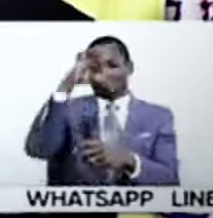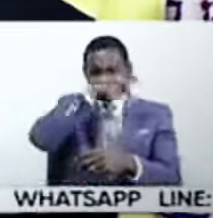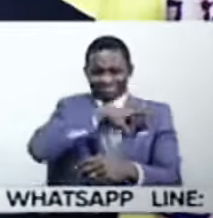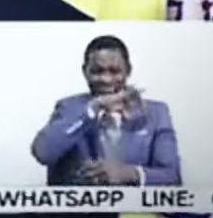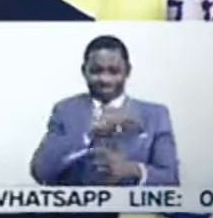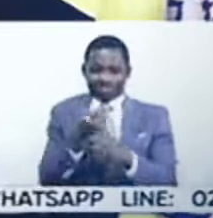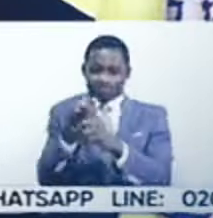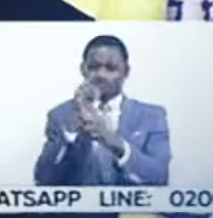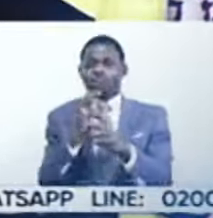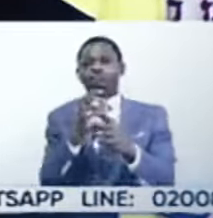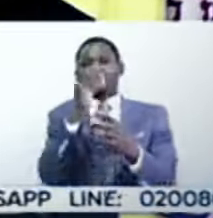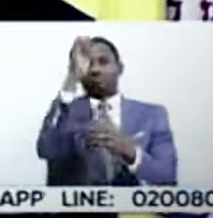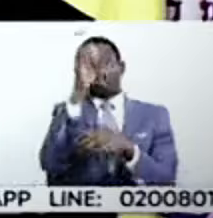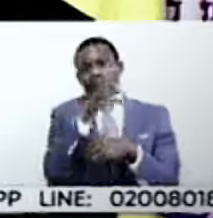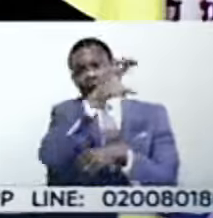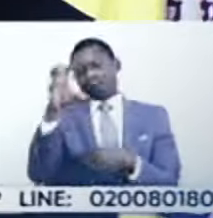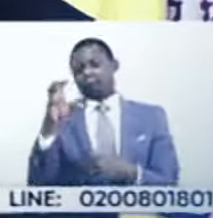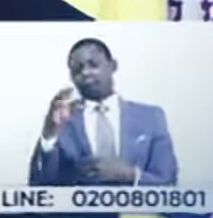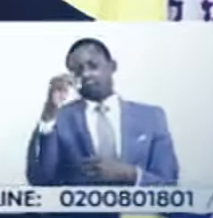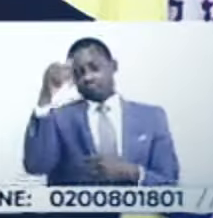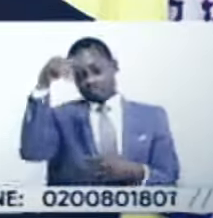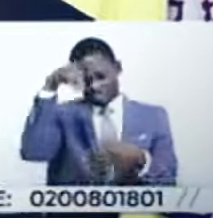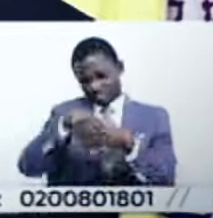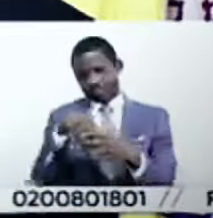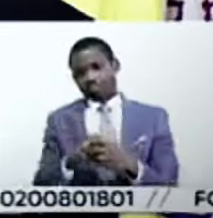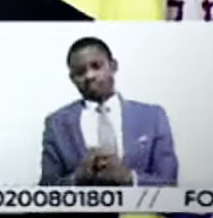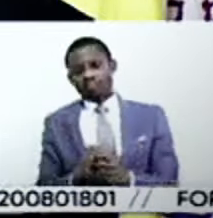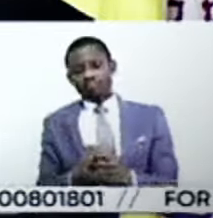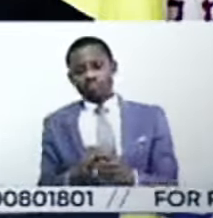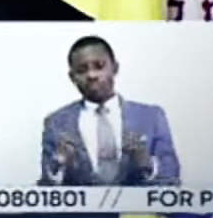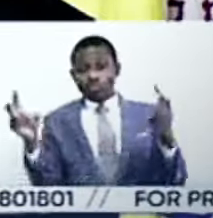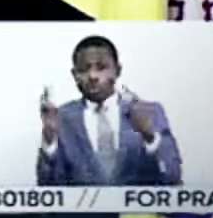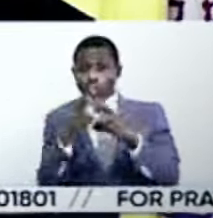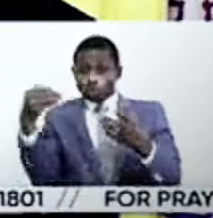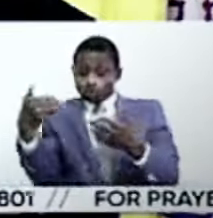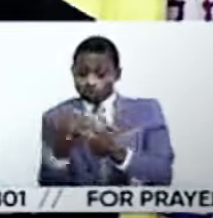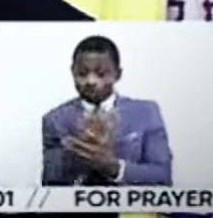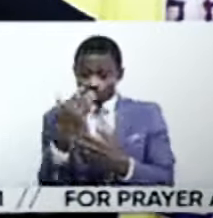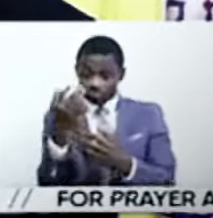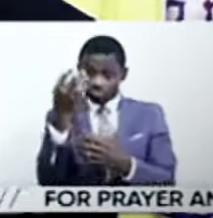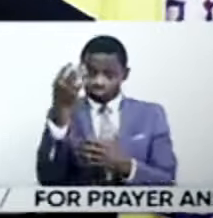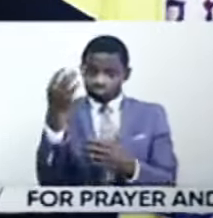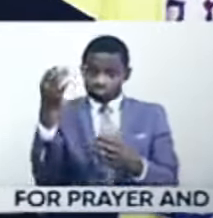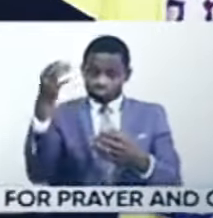cross. The new creation is really loaded with